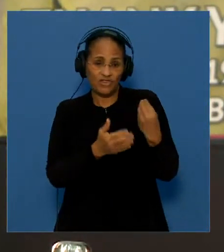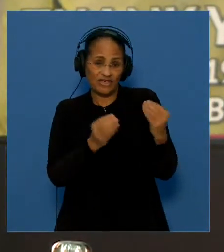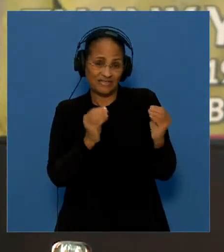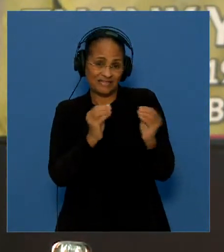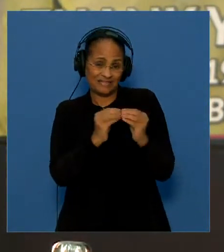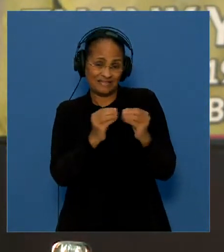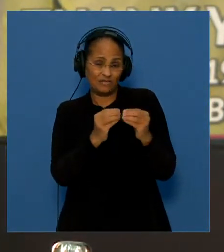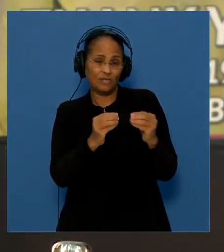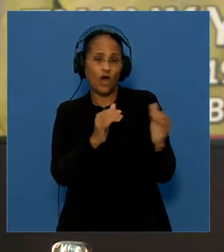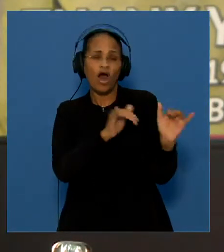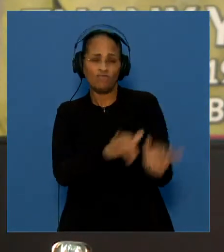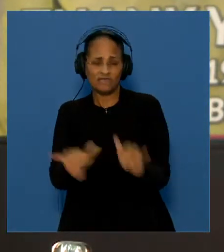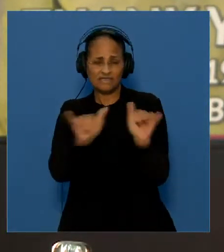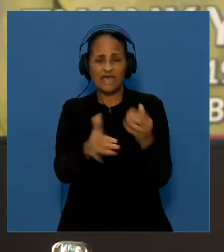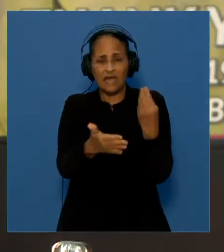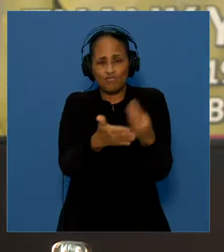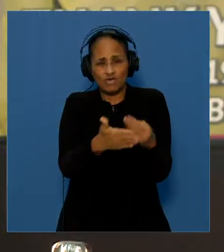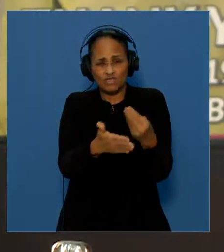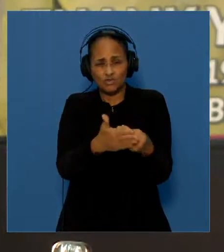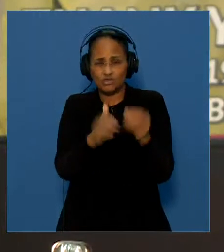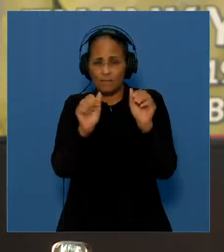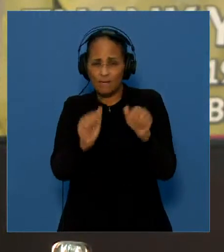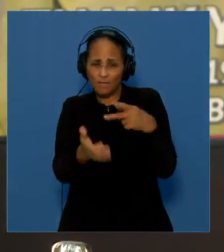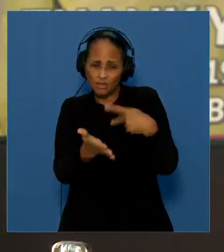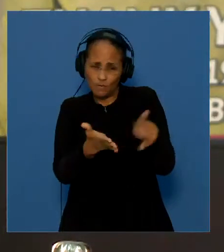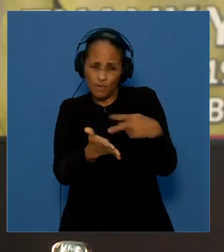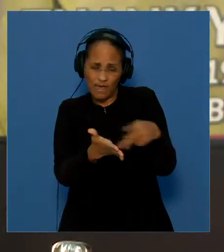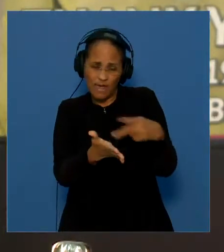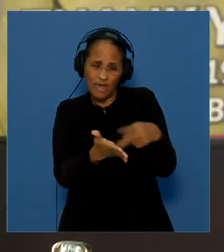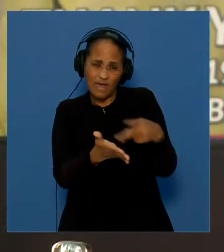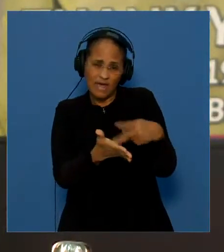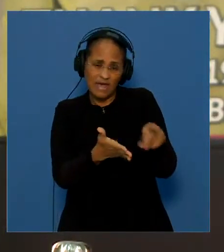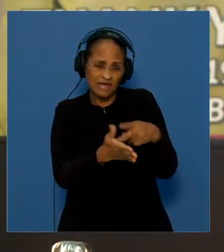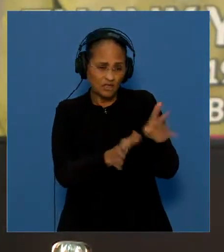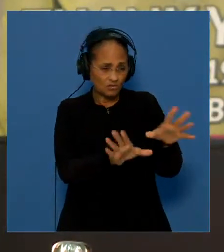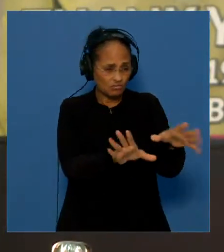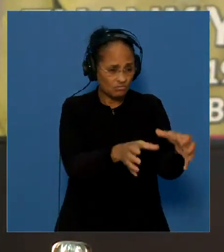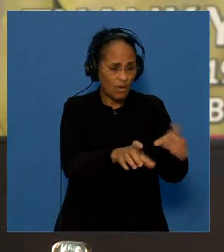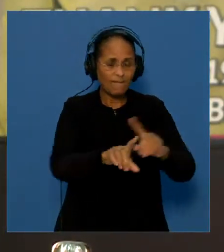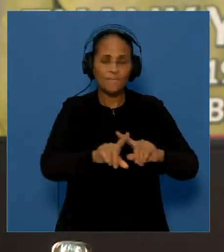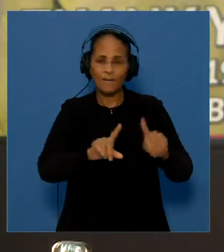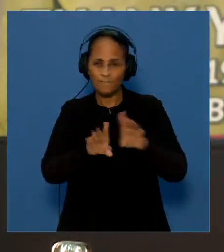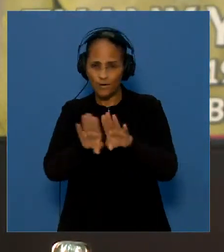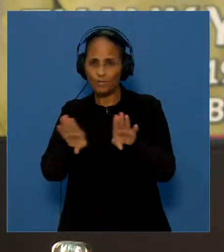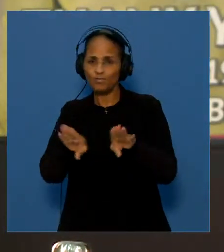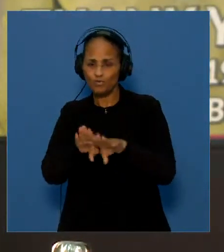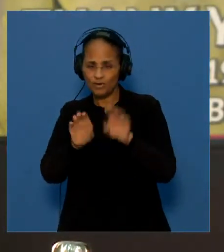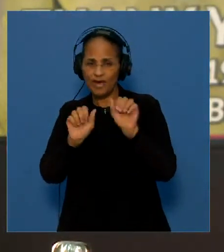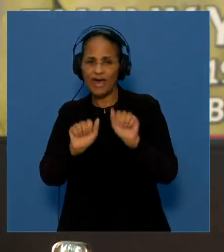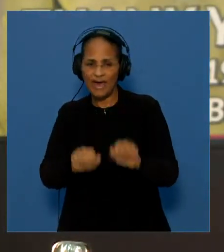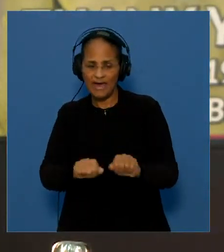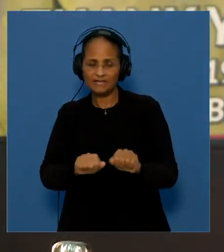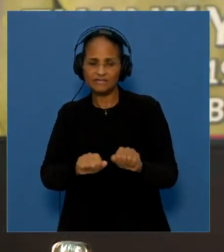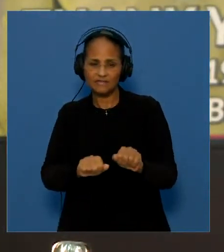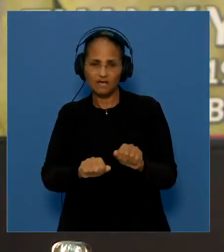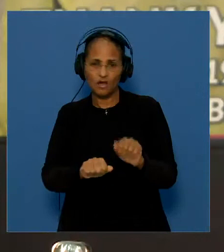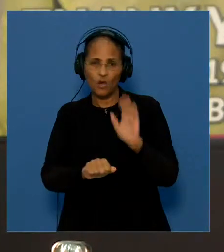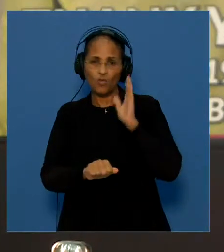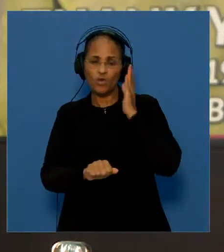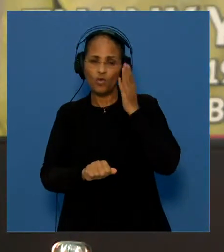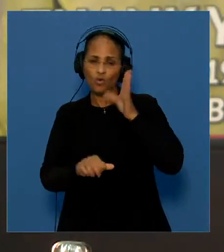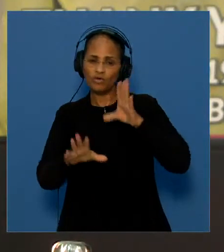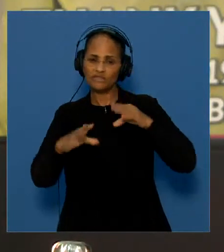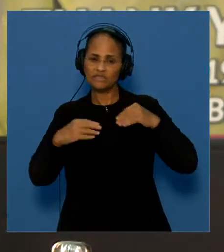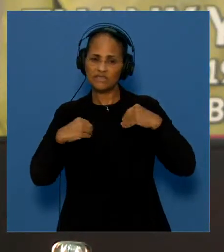able to pay into the COVAX facility. Bermuda has, so we have been assured that we will be able to receive